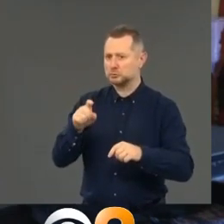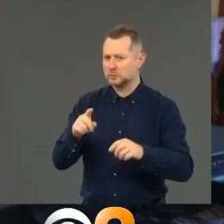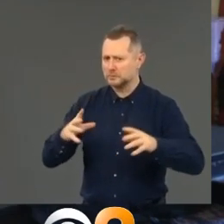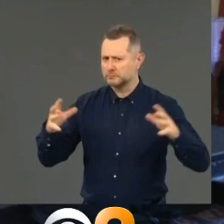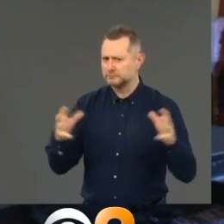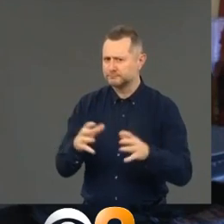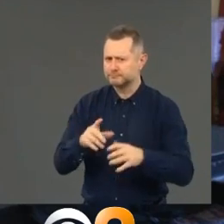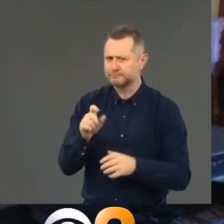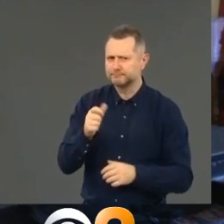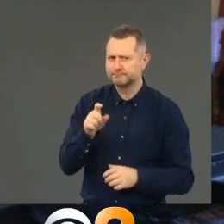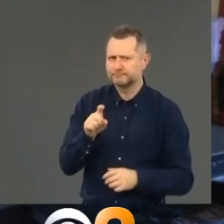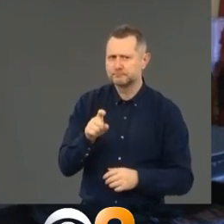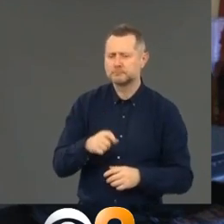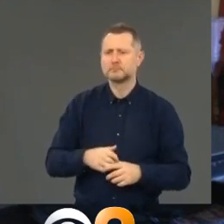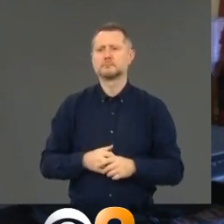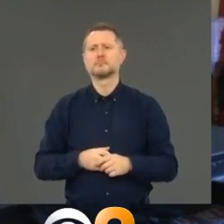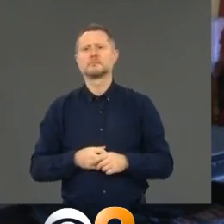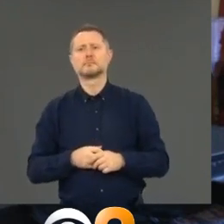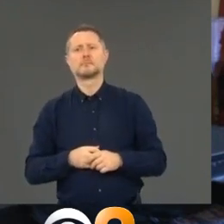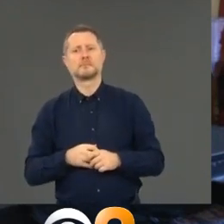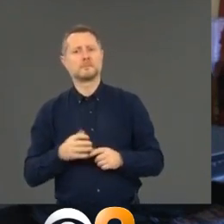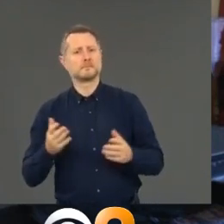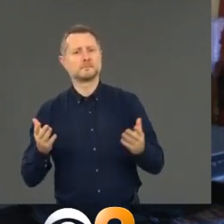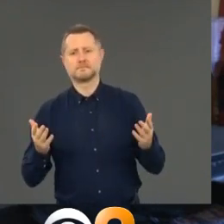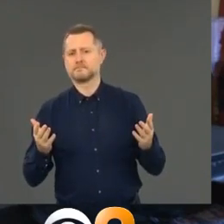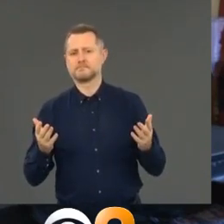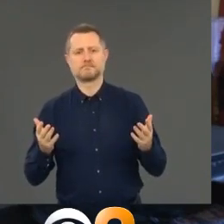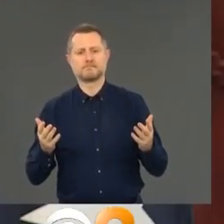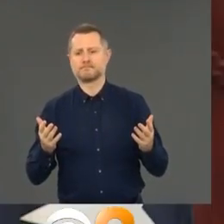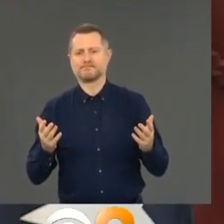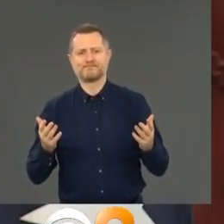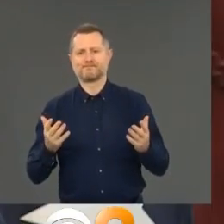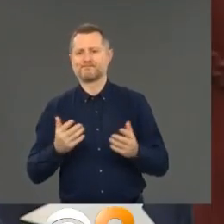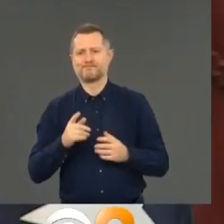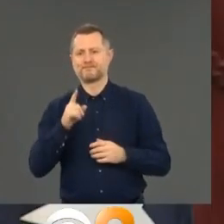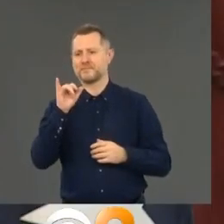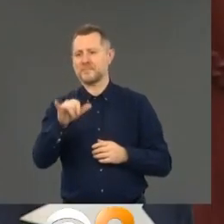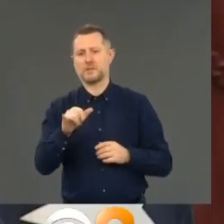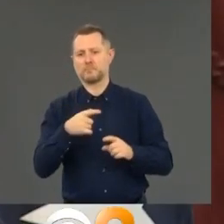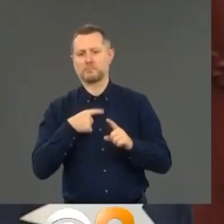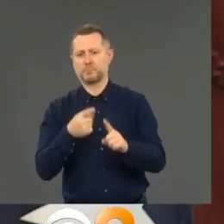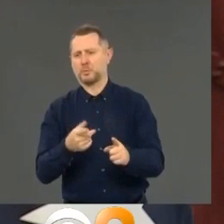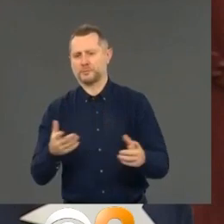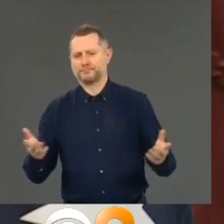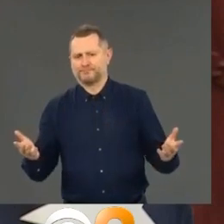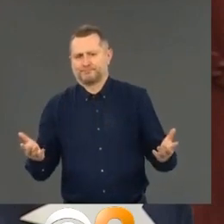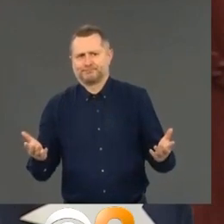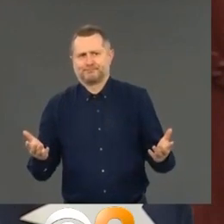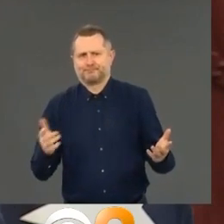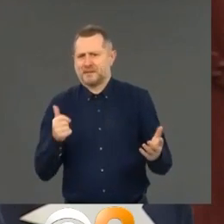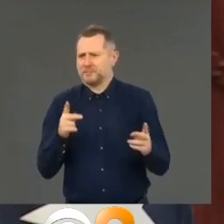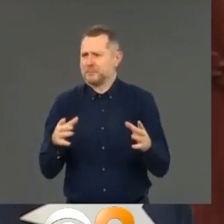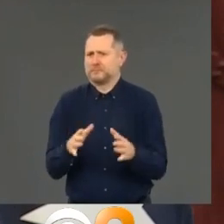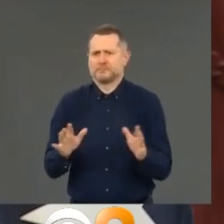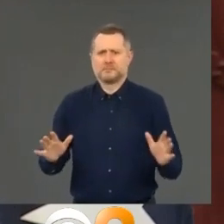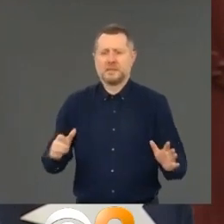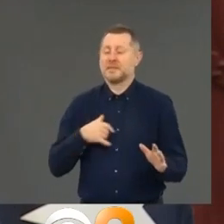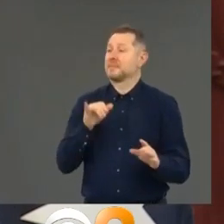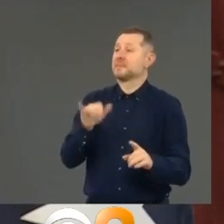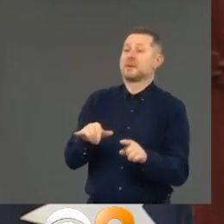in that? No, look, this is the whole point. All of these are measuring